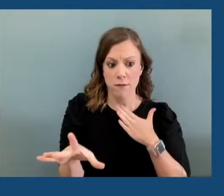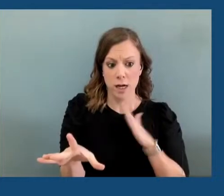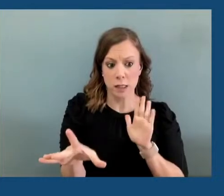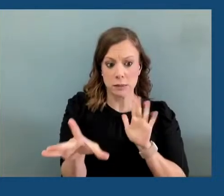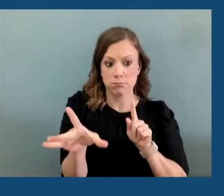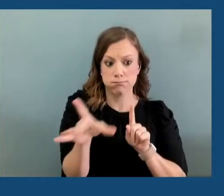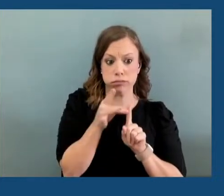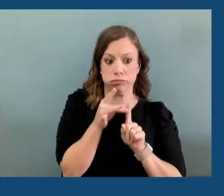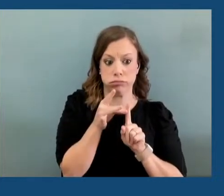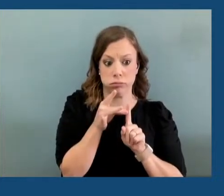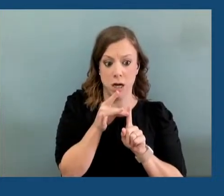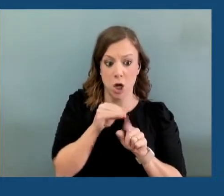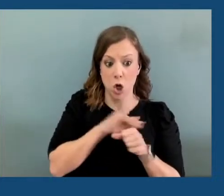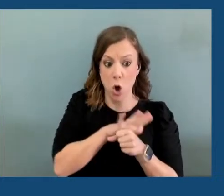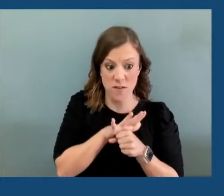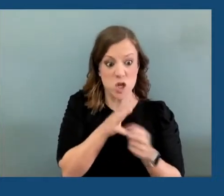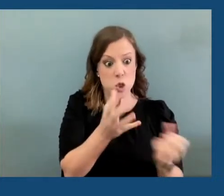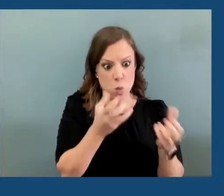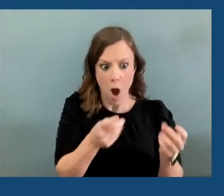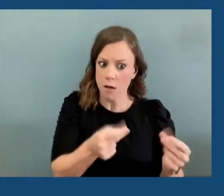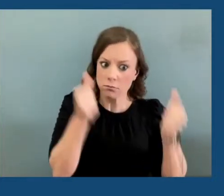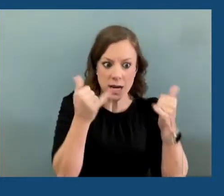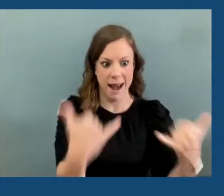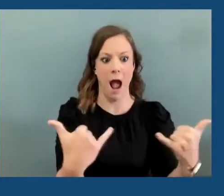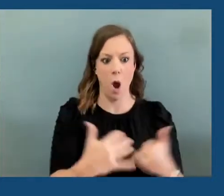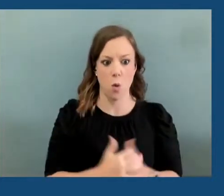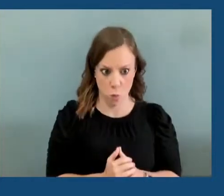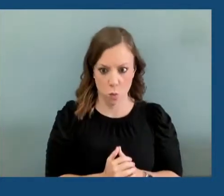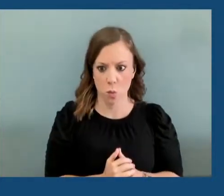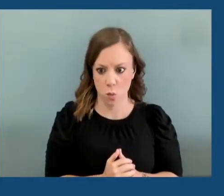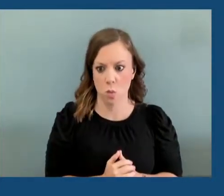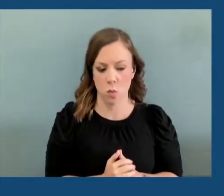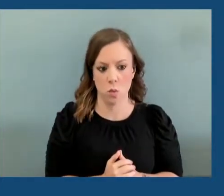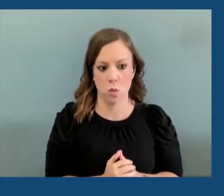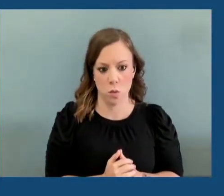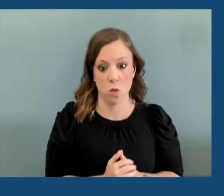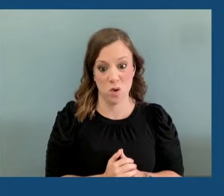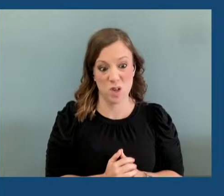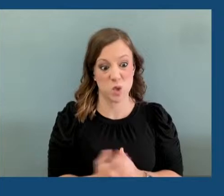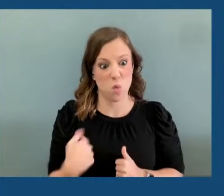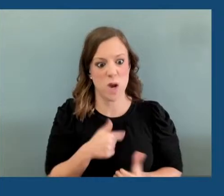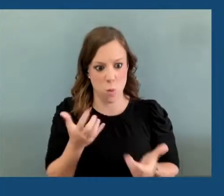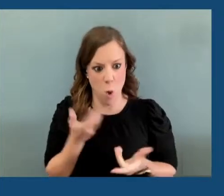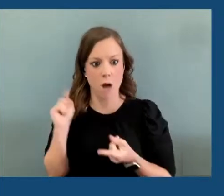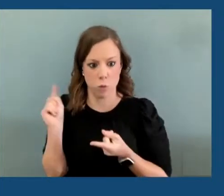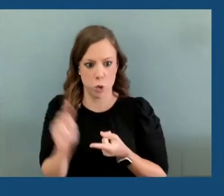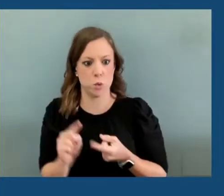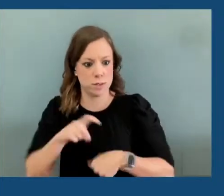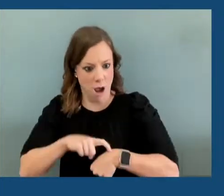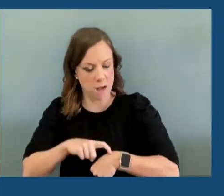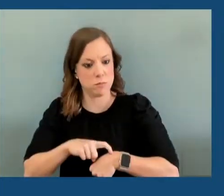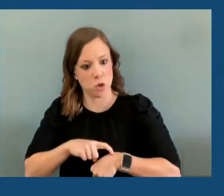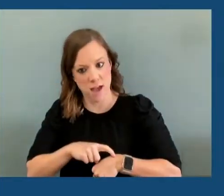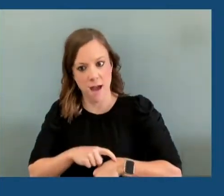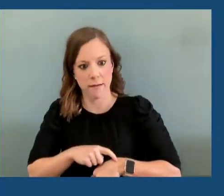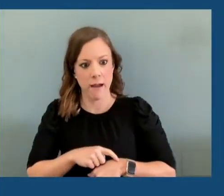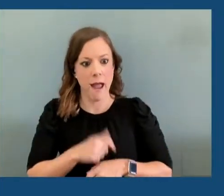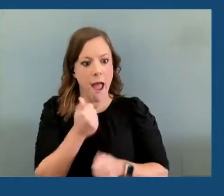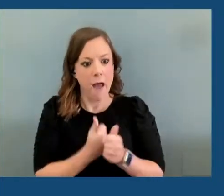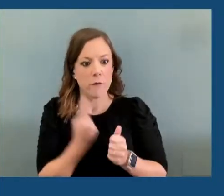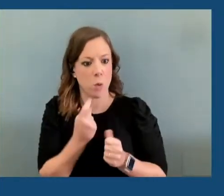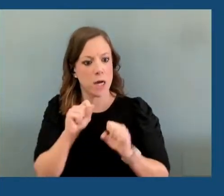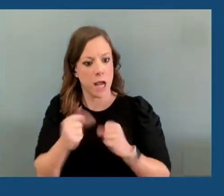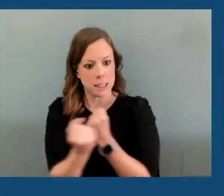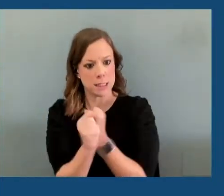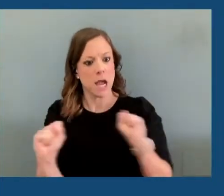you want that vaccine immediately, right? And that's what we're also focusing on, is how we can make real differences in people's